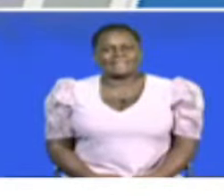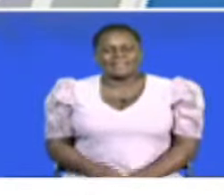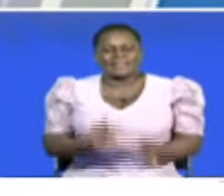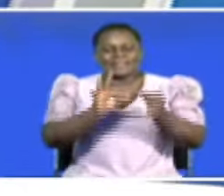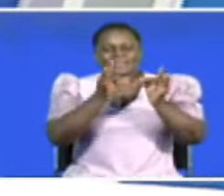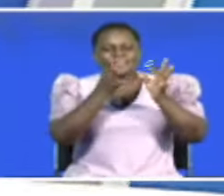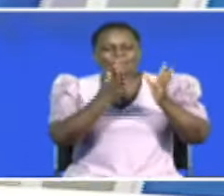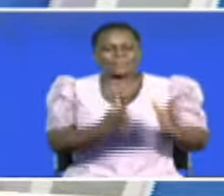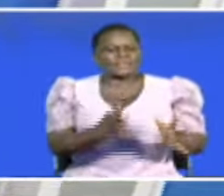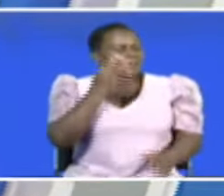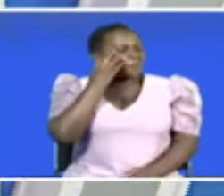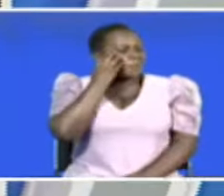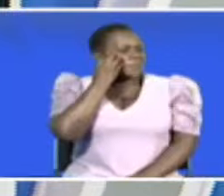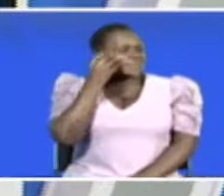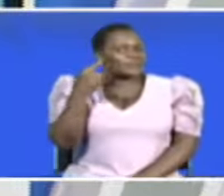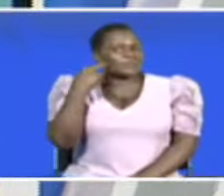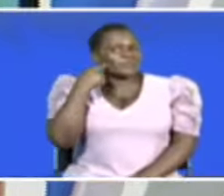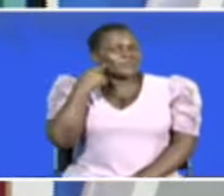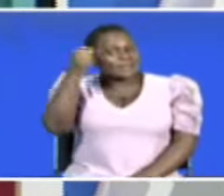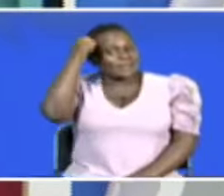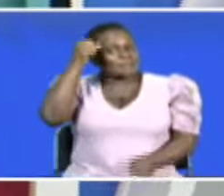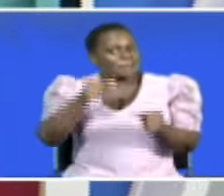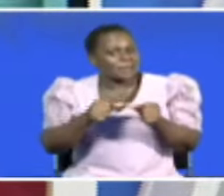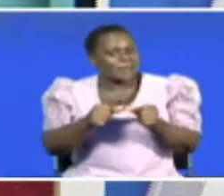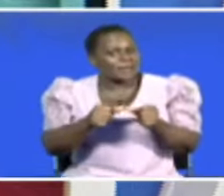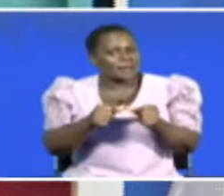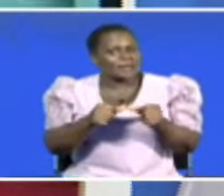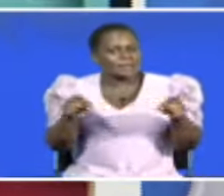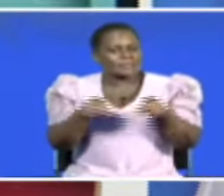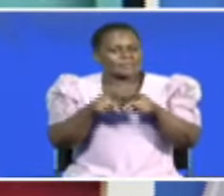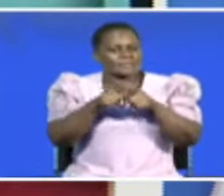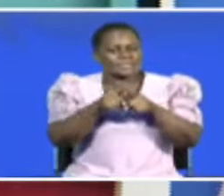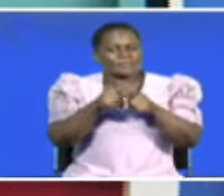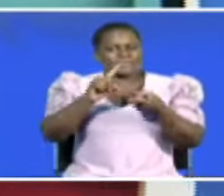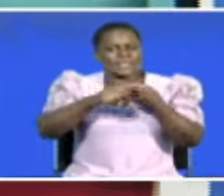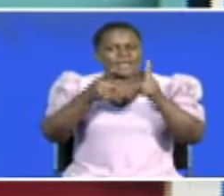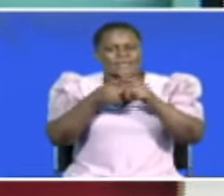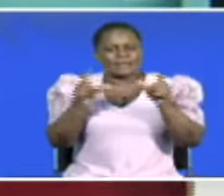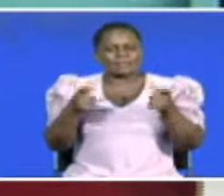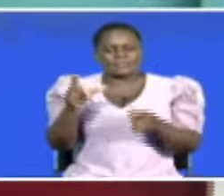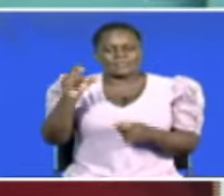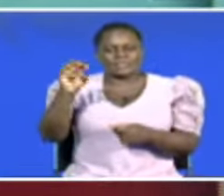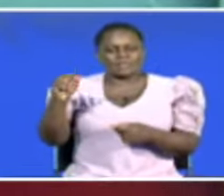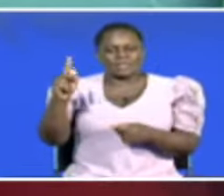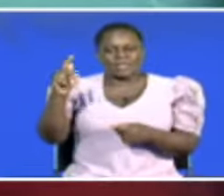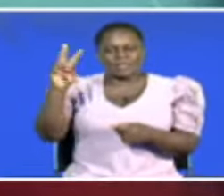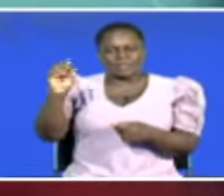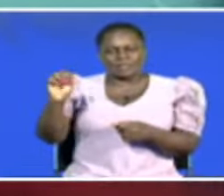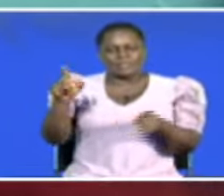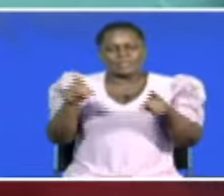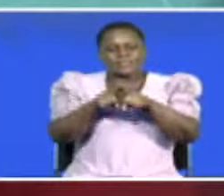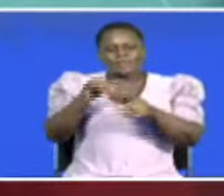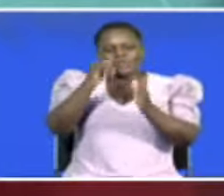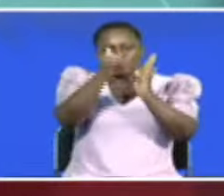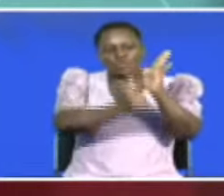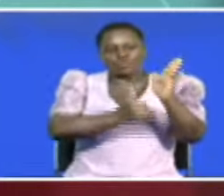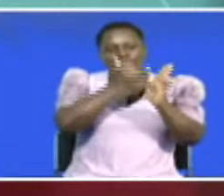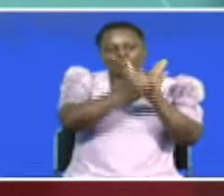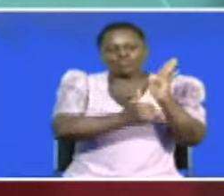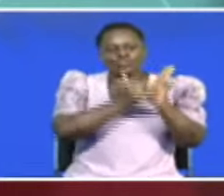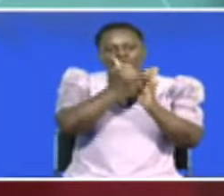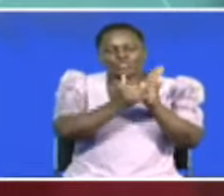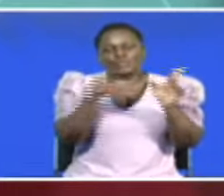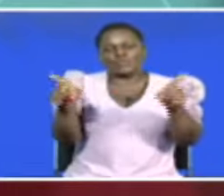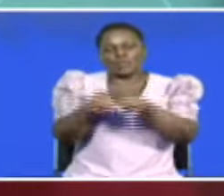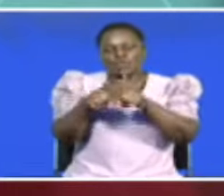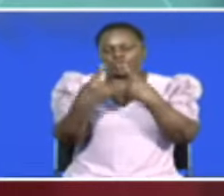Our sign language interpreter is Meresha Owiti. Remember that you're also streaming live on standardmedia.co.ke and on our YouTube channels